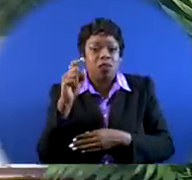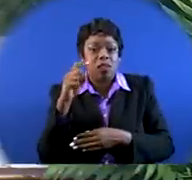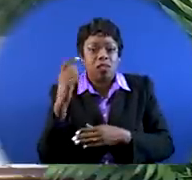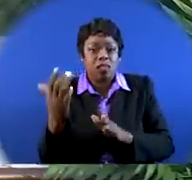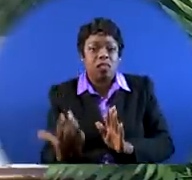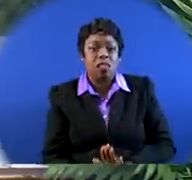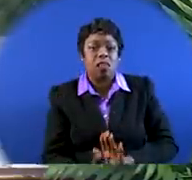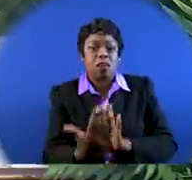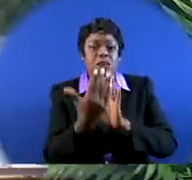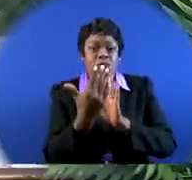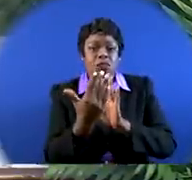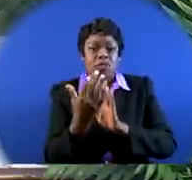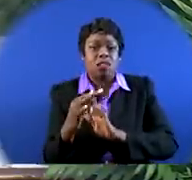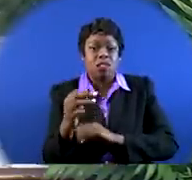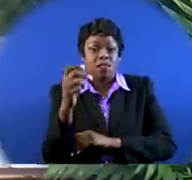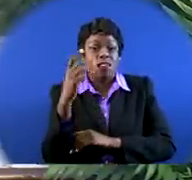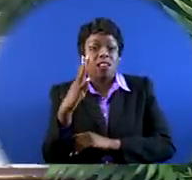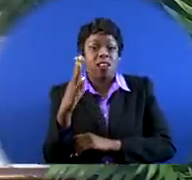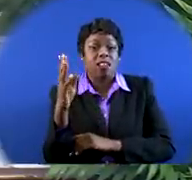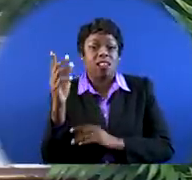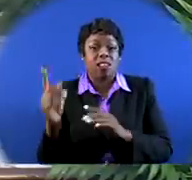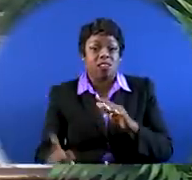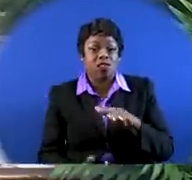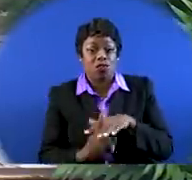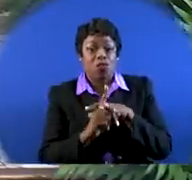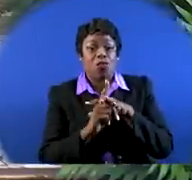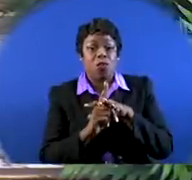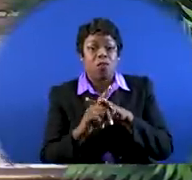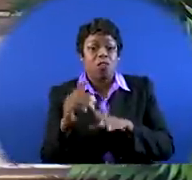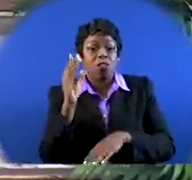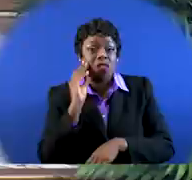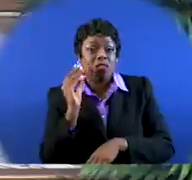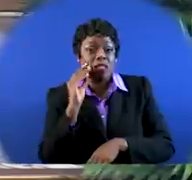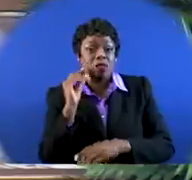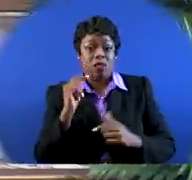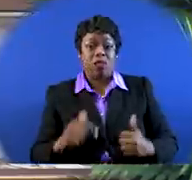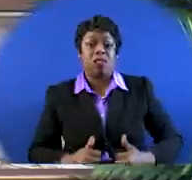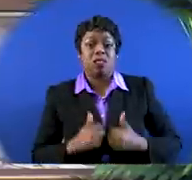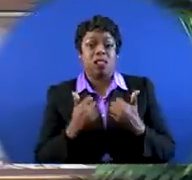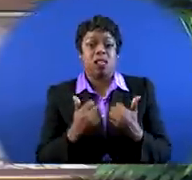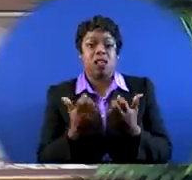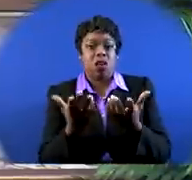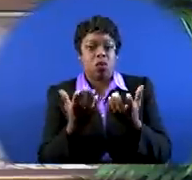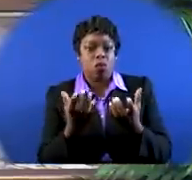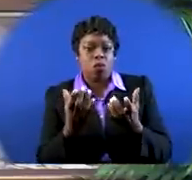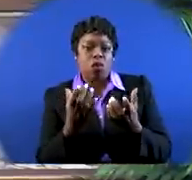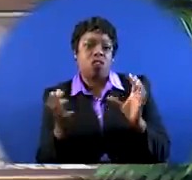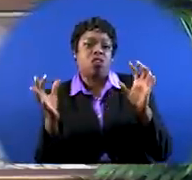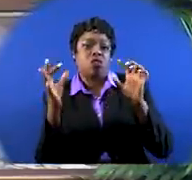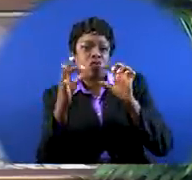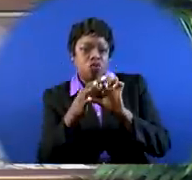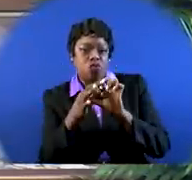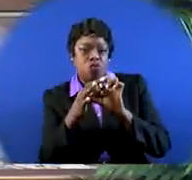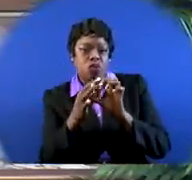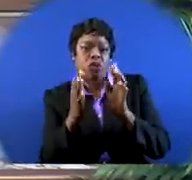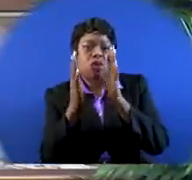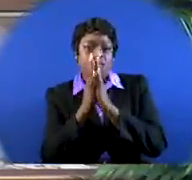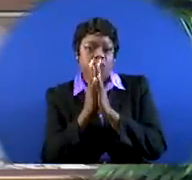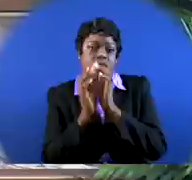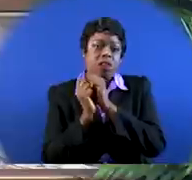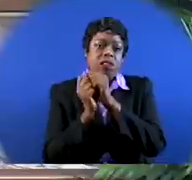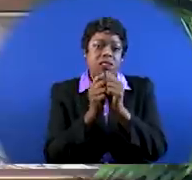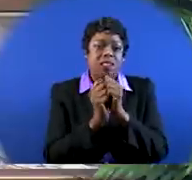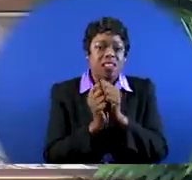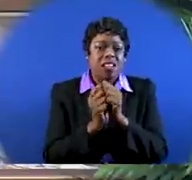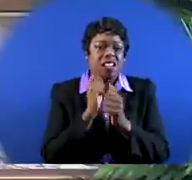in your experience. I want to ask you to tune in and let's pray together. Don't just listen to me pray. Let's pray